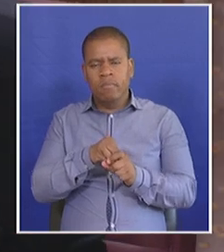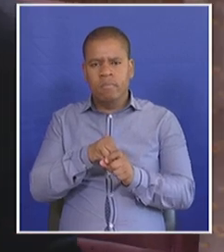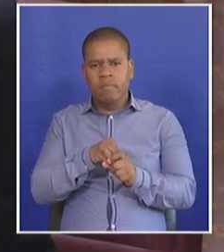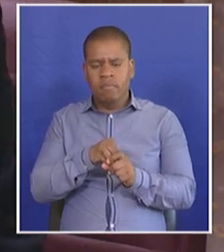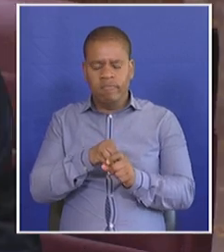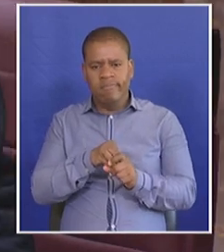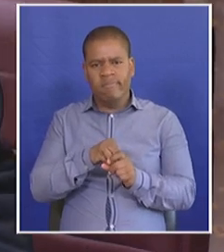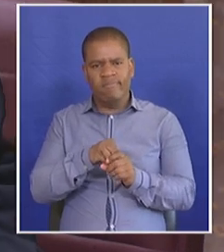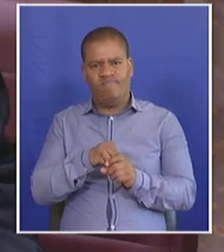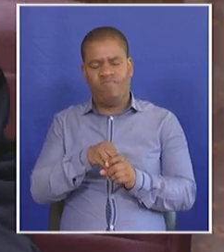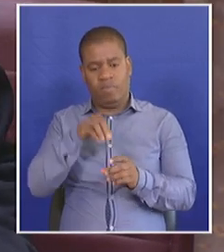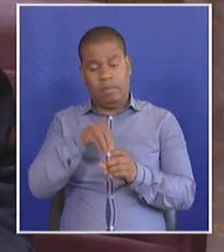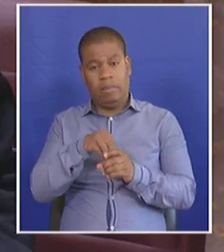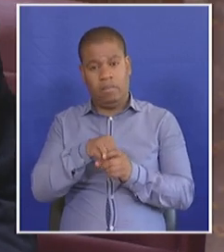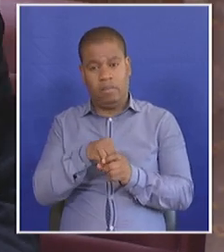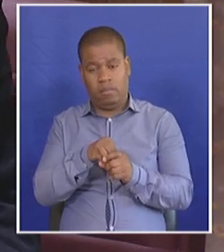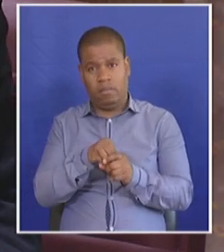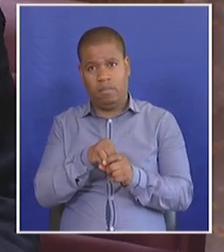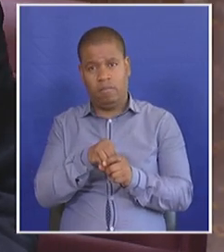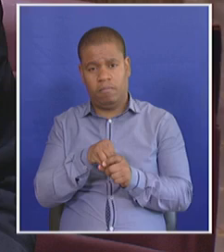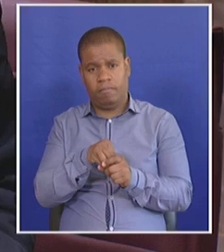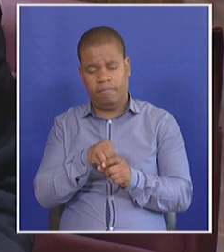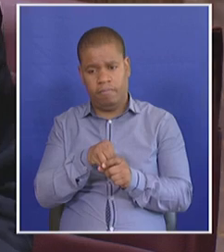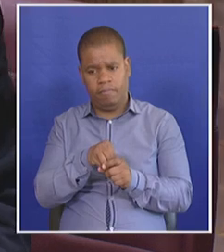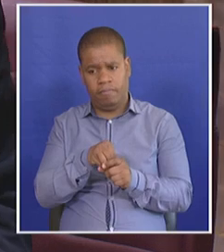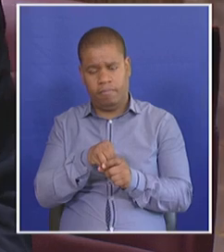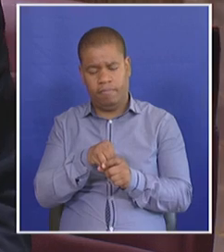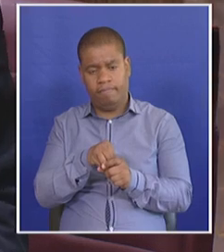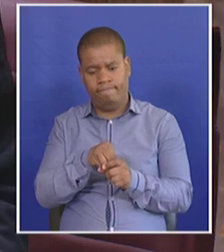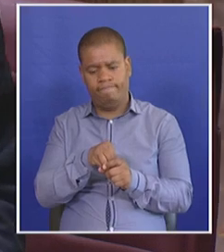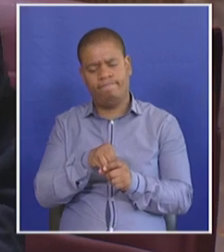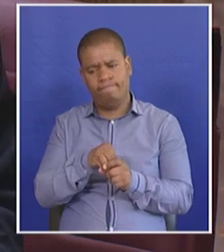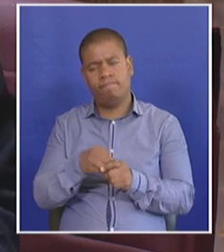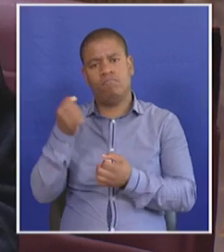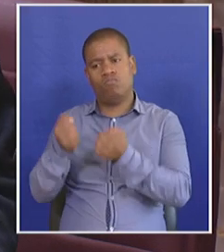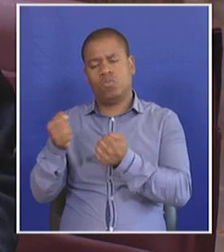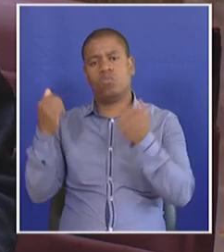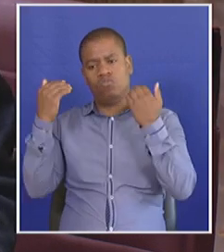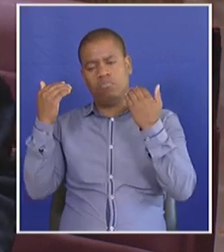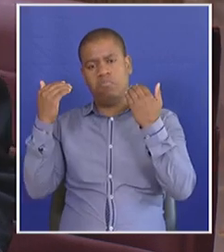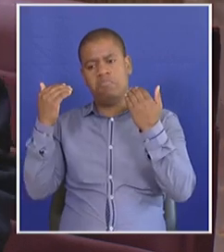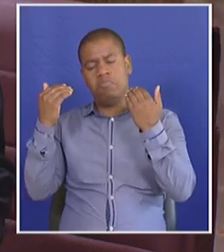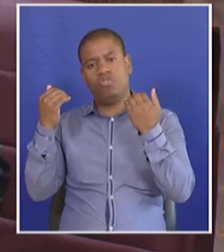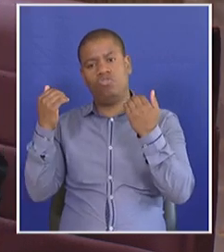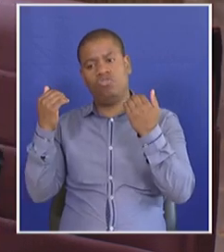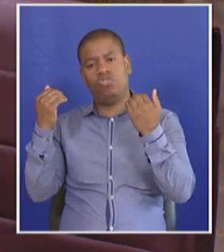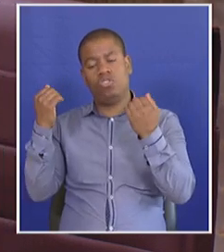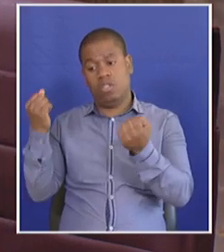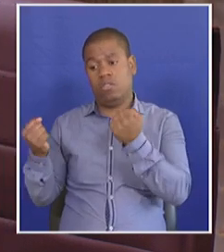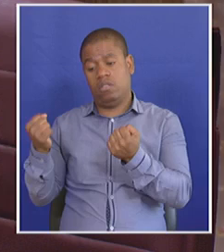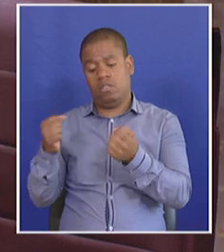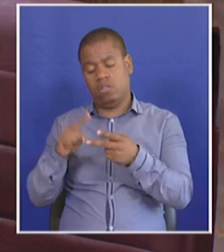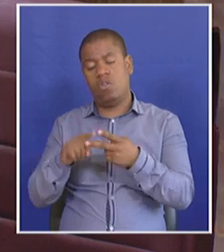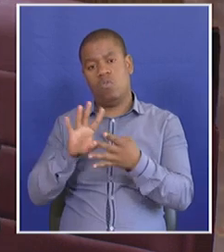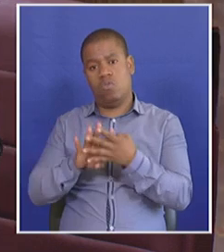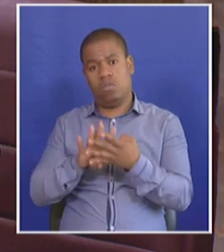The question was to the Minister of Justice and Correctional Services. So it relates to